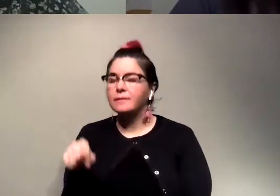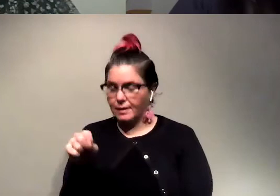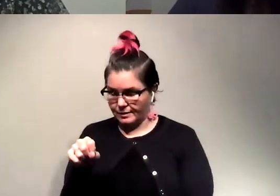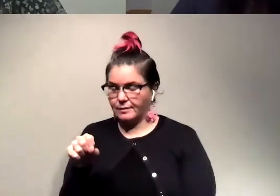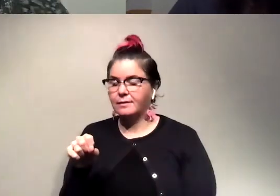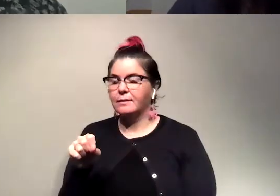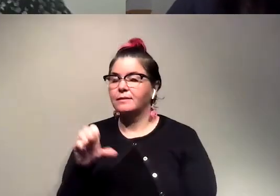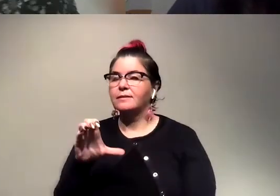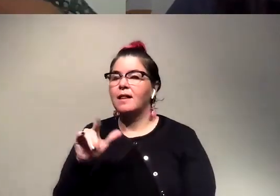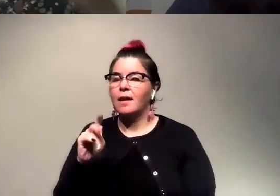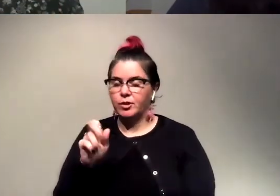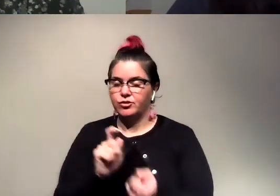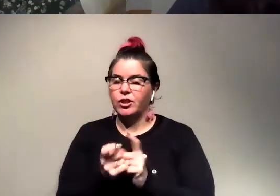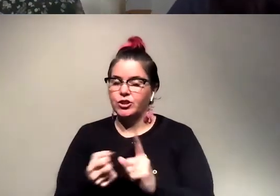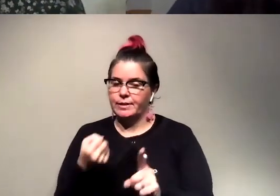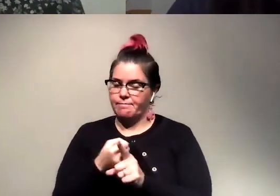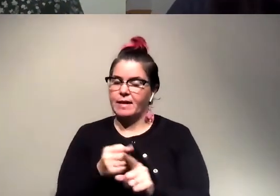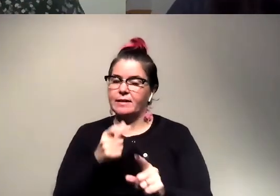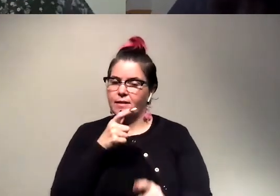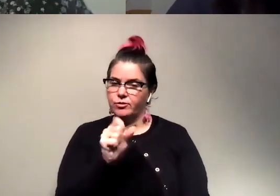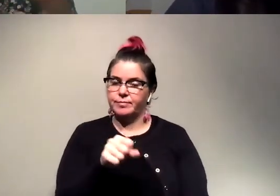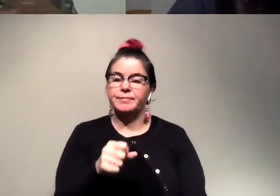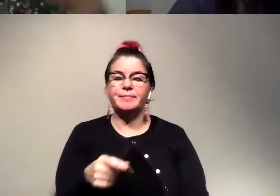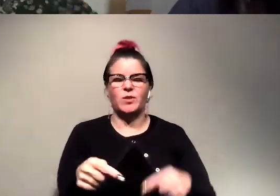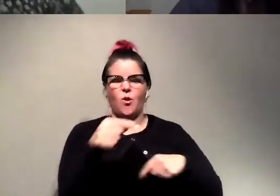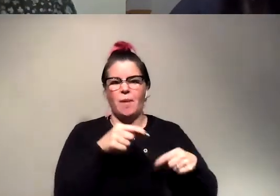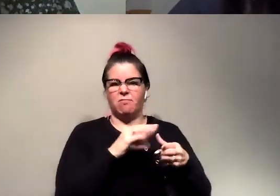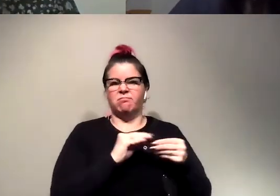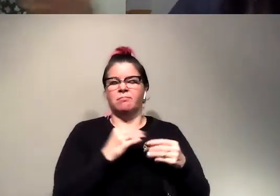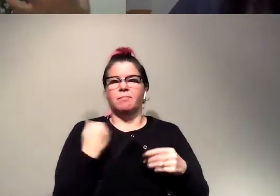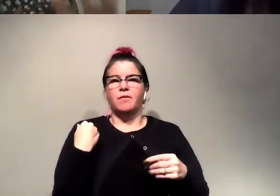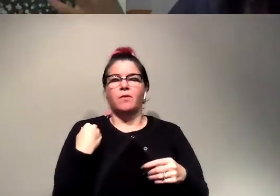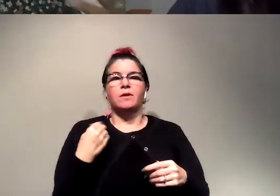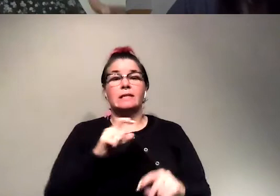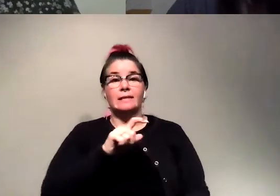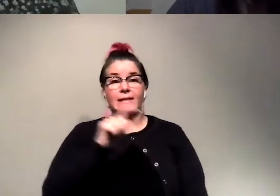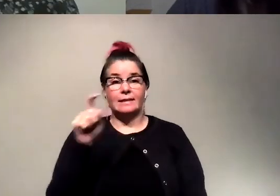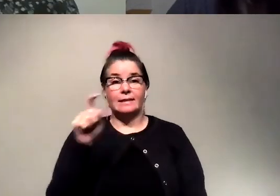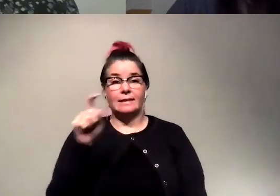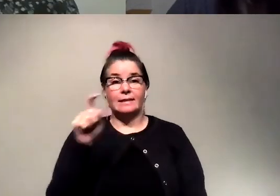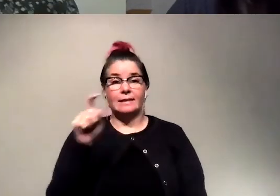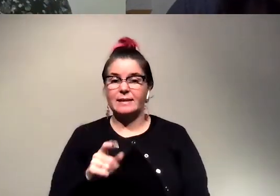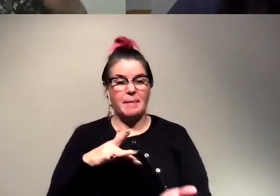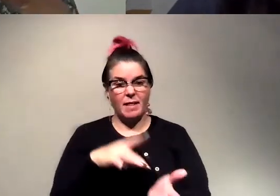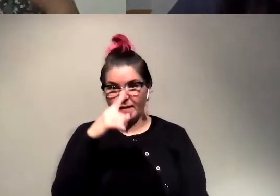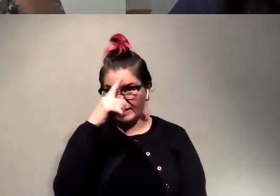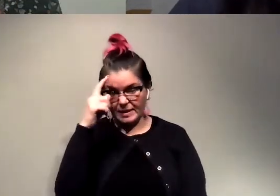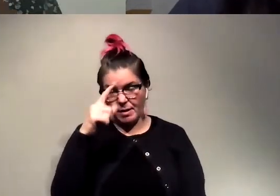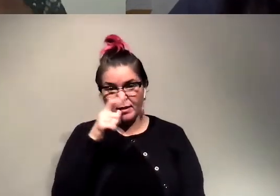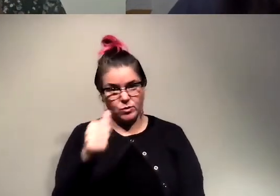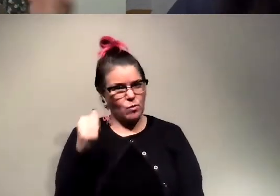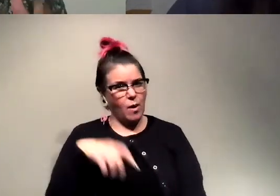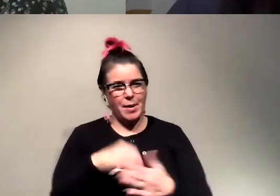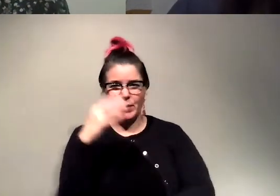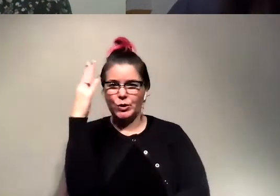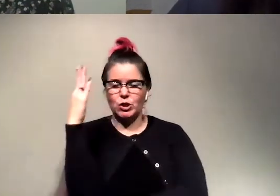lizards. Going back to what I said earlier, where in Texas in the middle of summer, they won't come out at noon because that's way